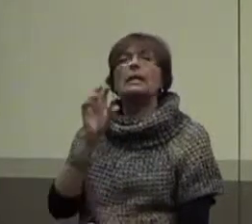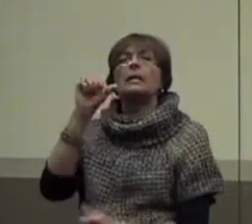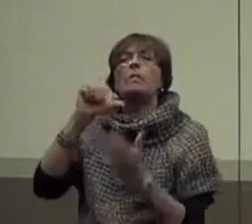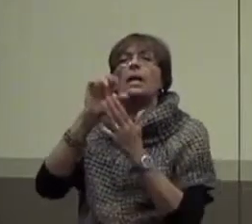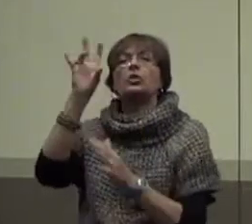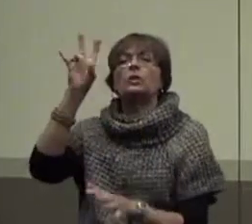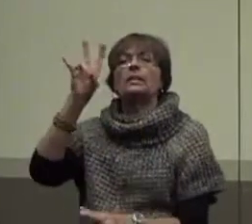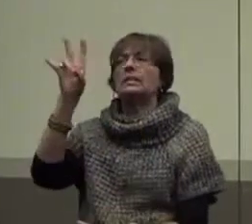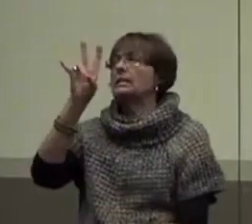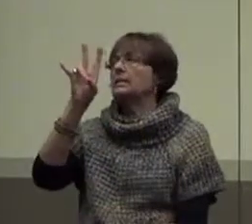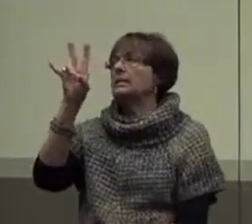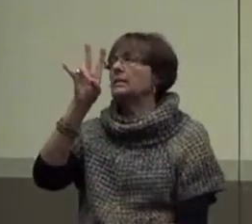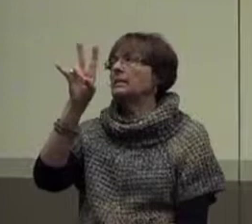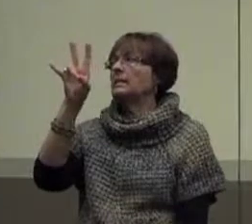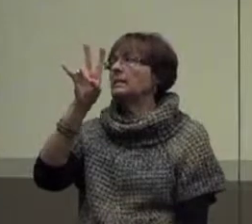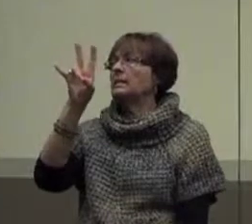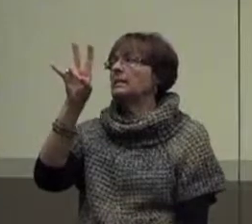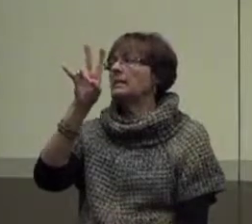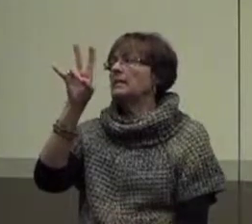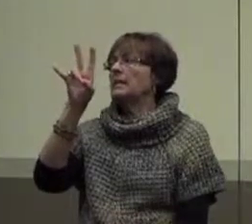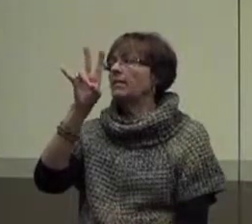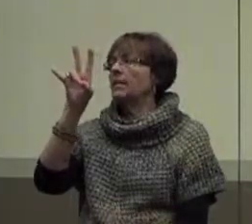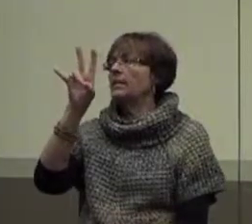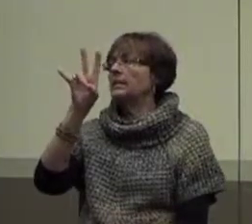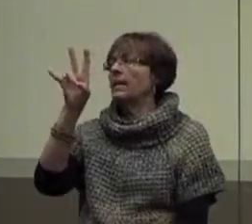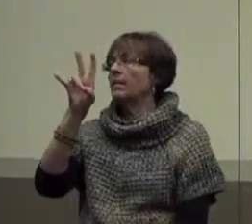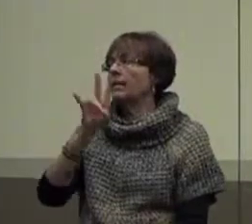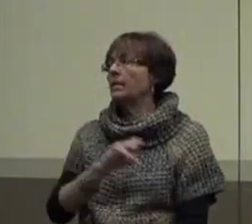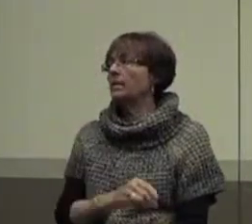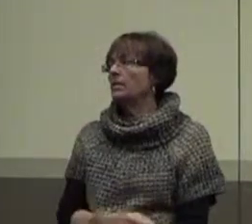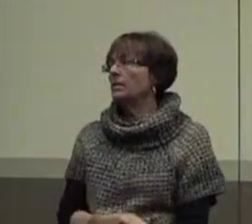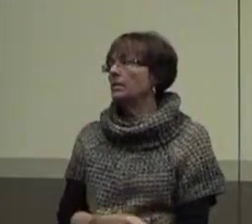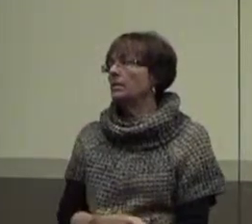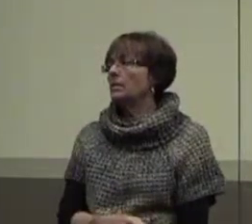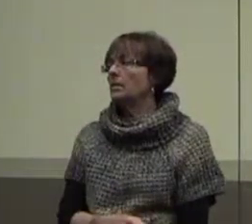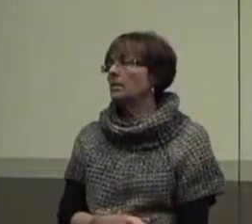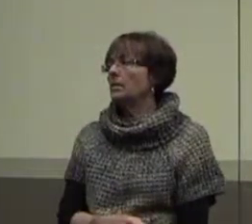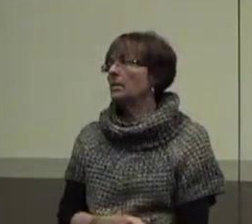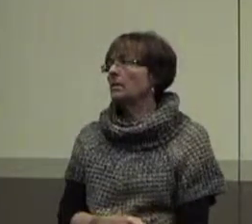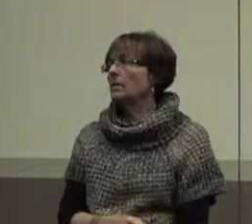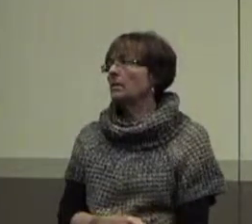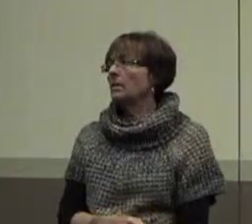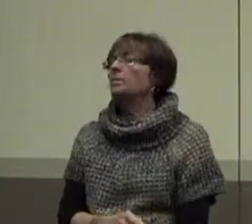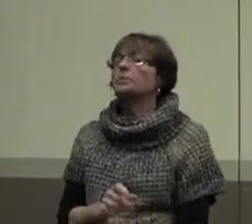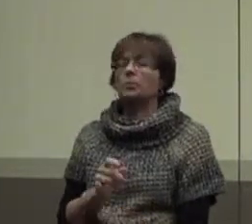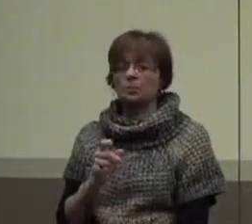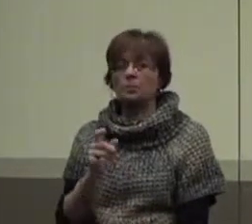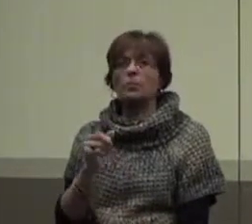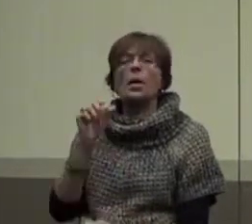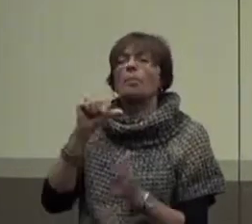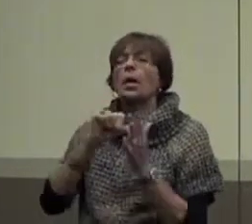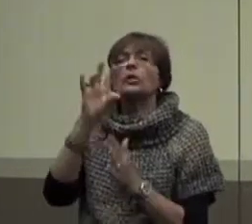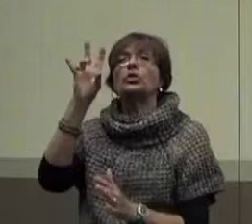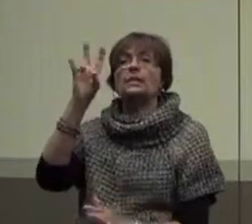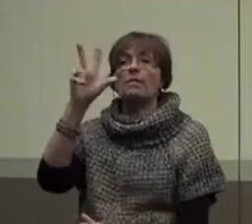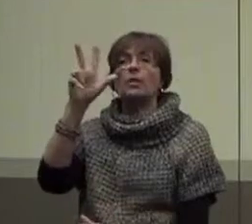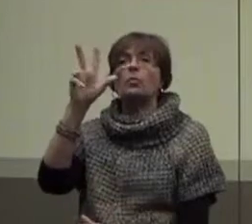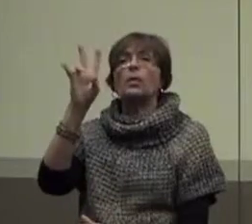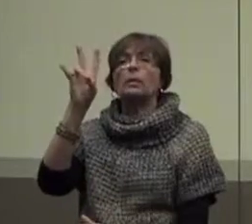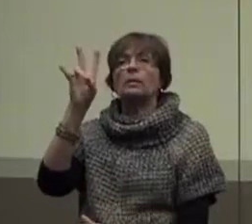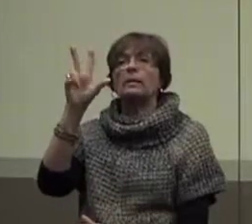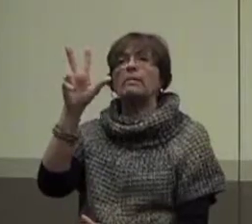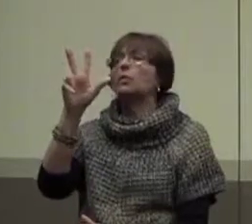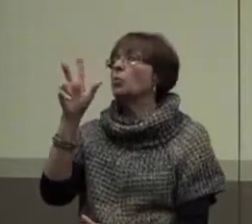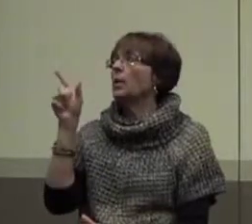77? 70. Oh, here we go. 73